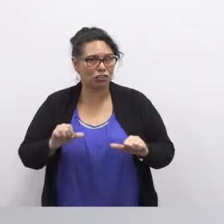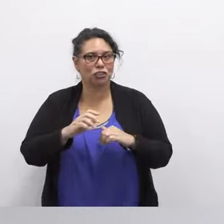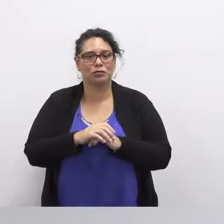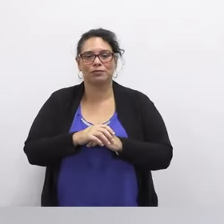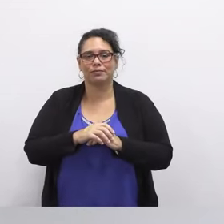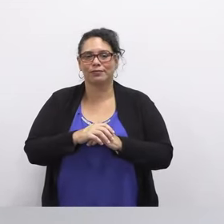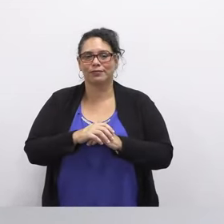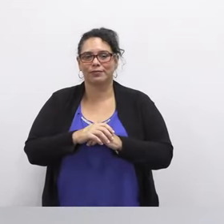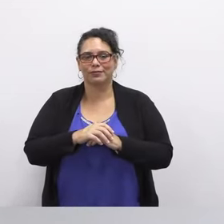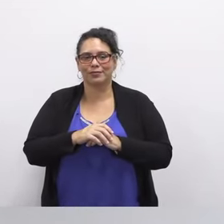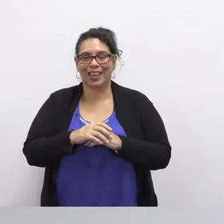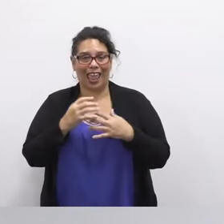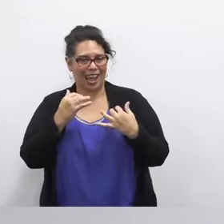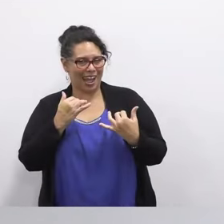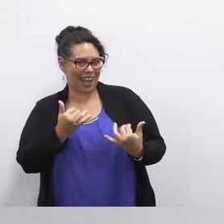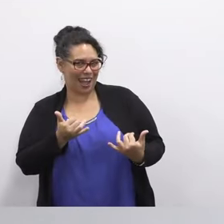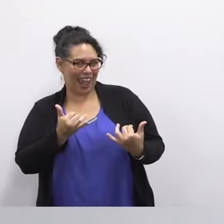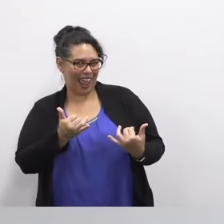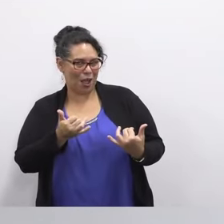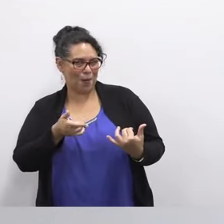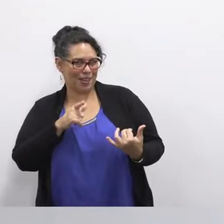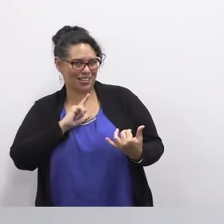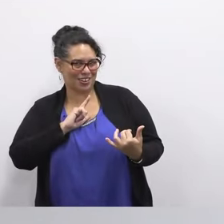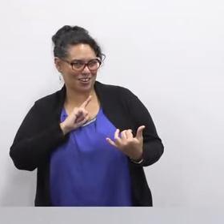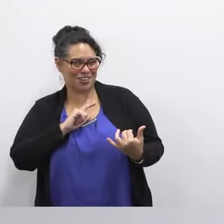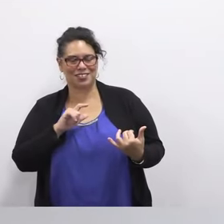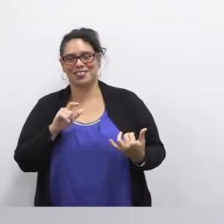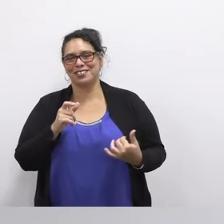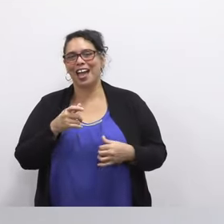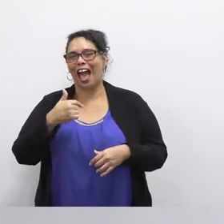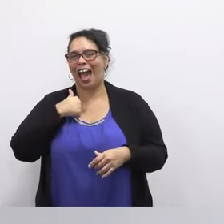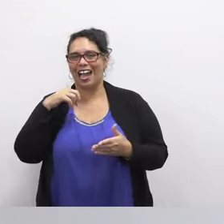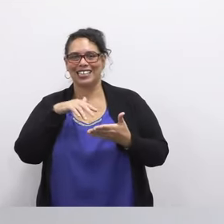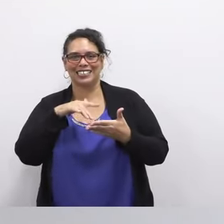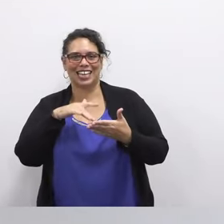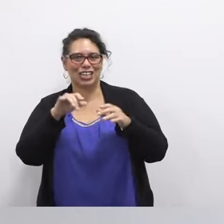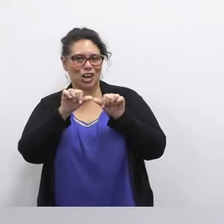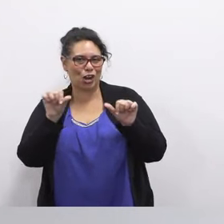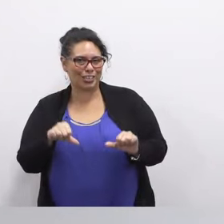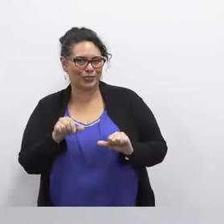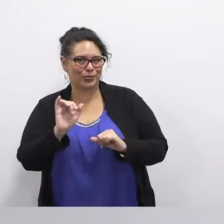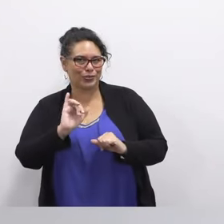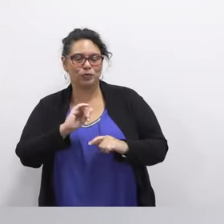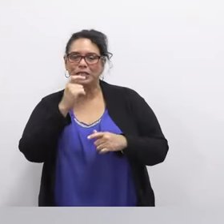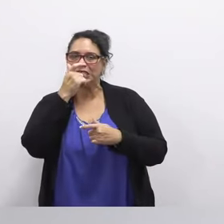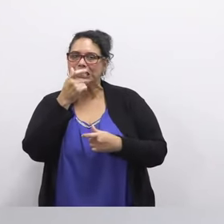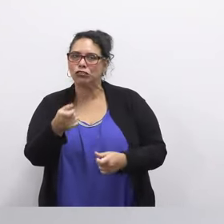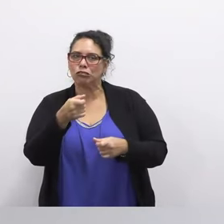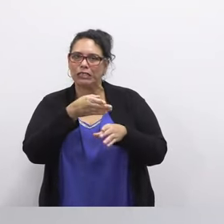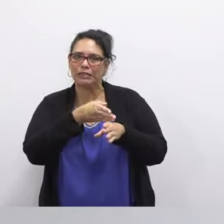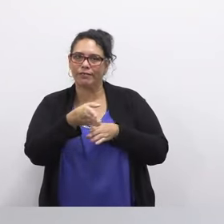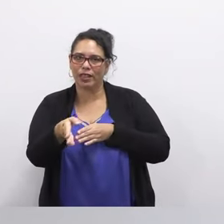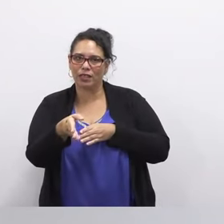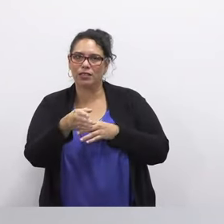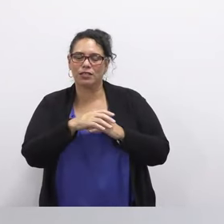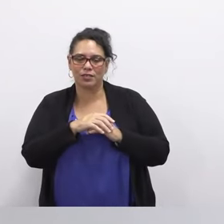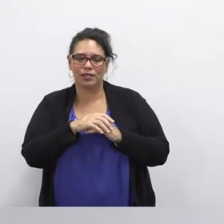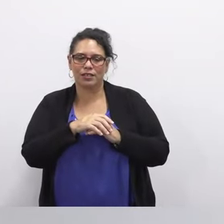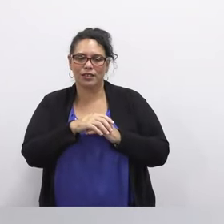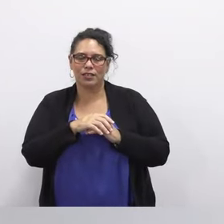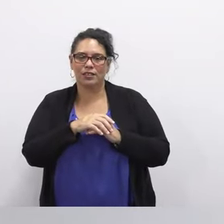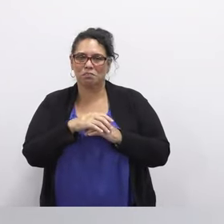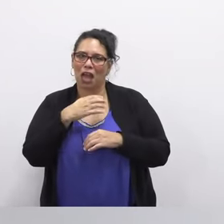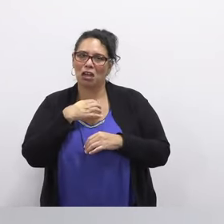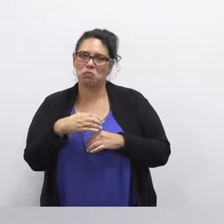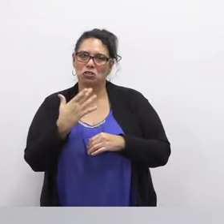Wonderful. Now I have to come. So I studied architecture as well. So it's an interesting field, to say the least. So I